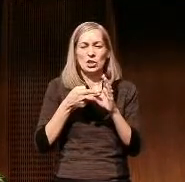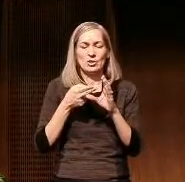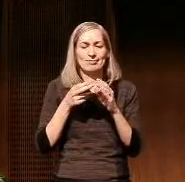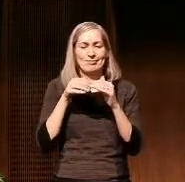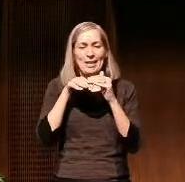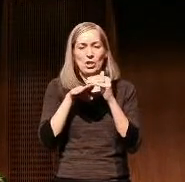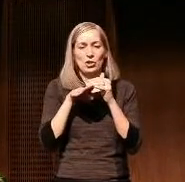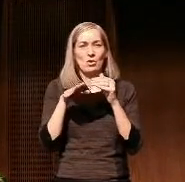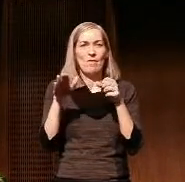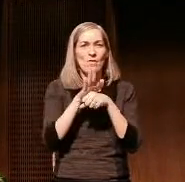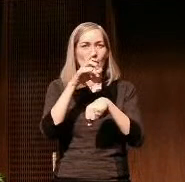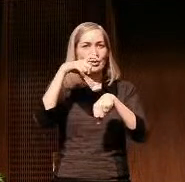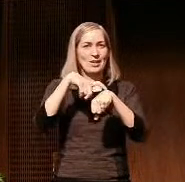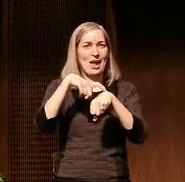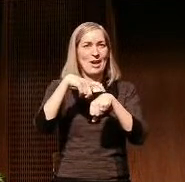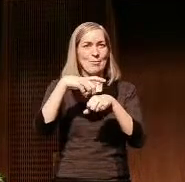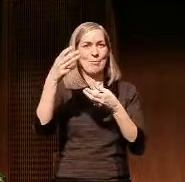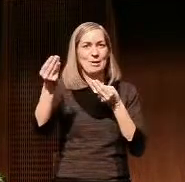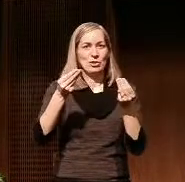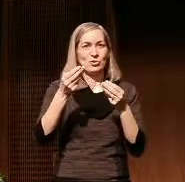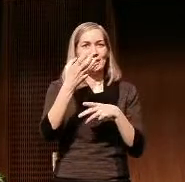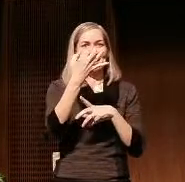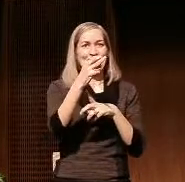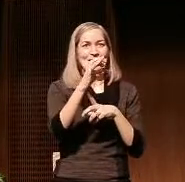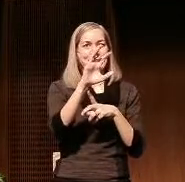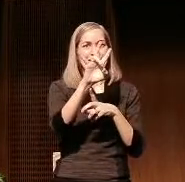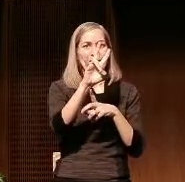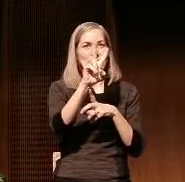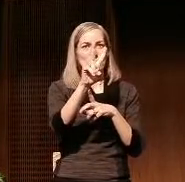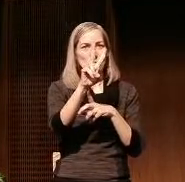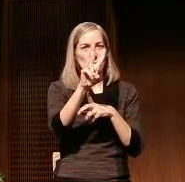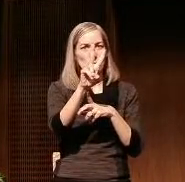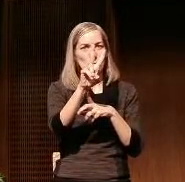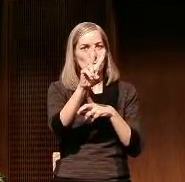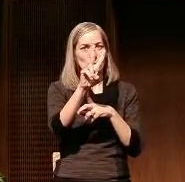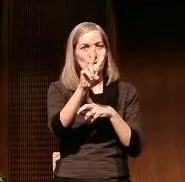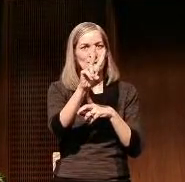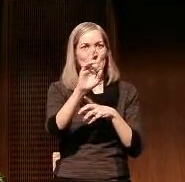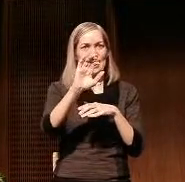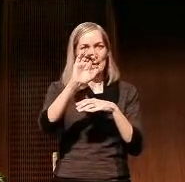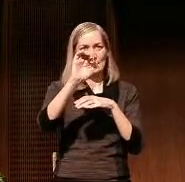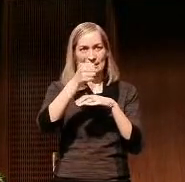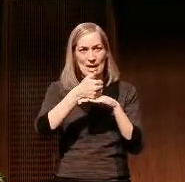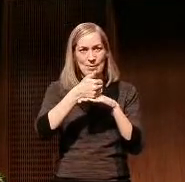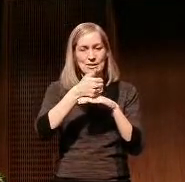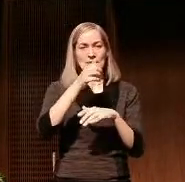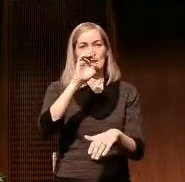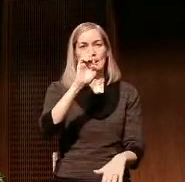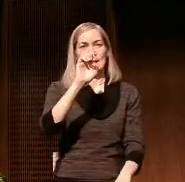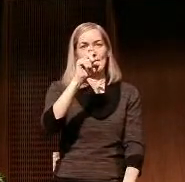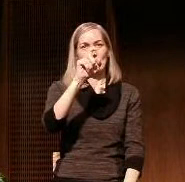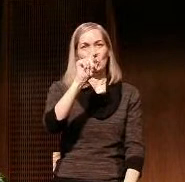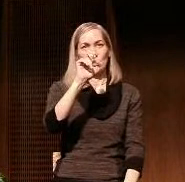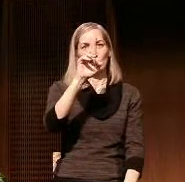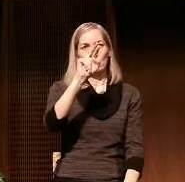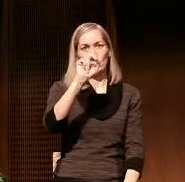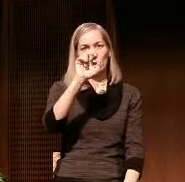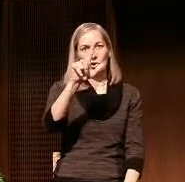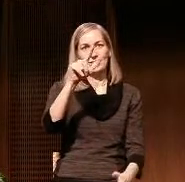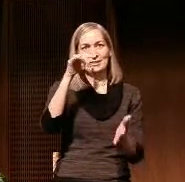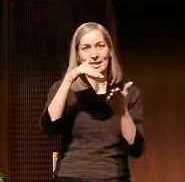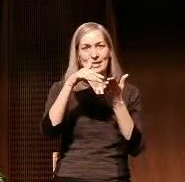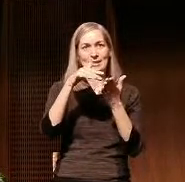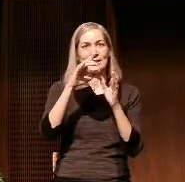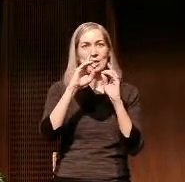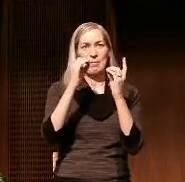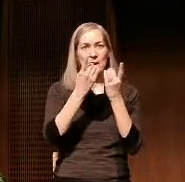preparation in 1972, then establishing the External Studies Department of